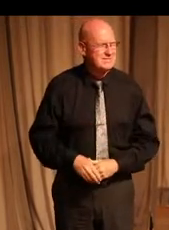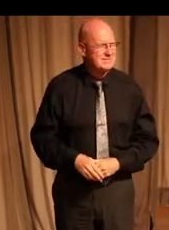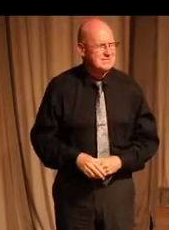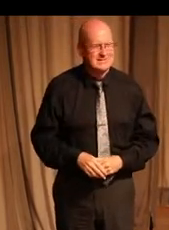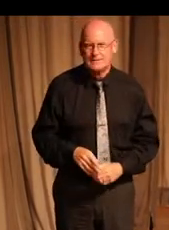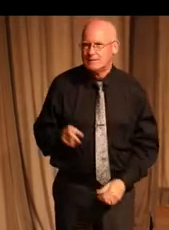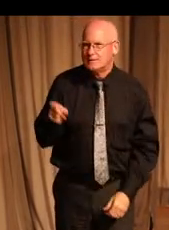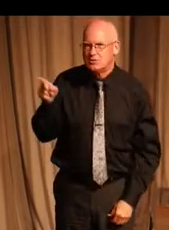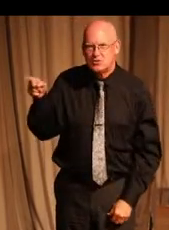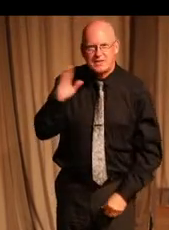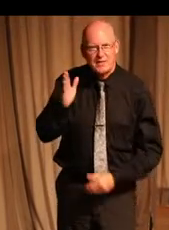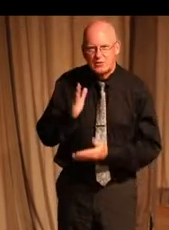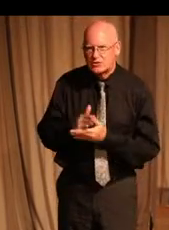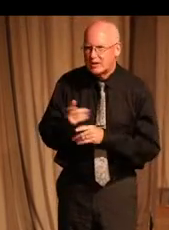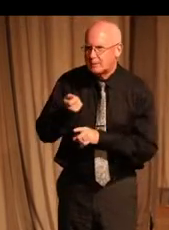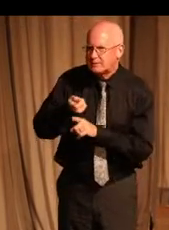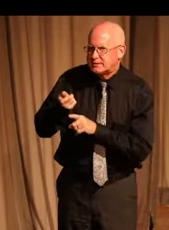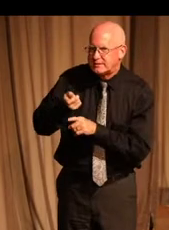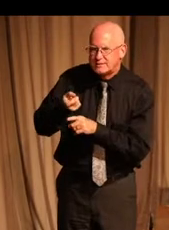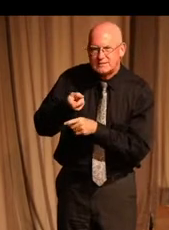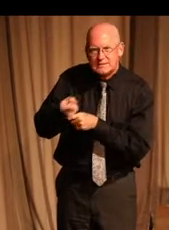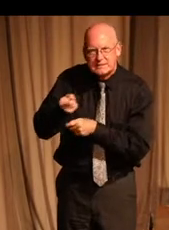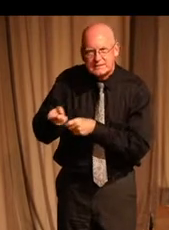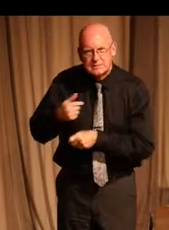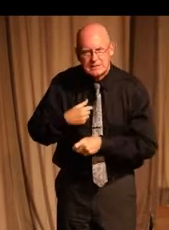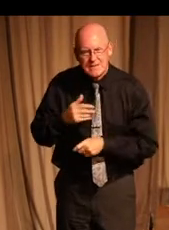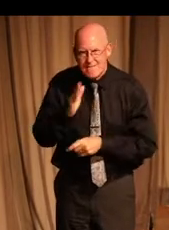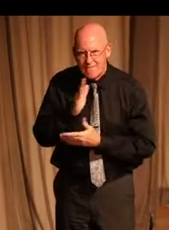She does not stop. My God. Any questions?